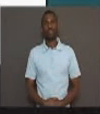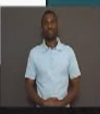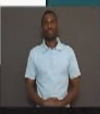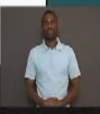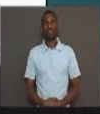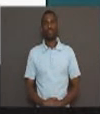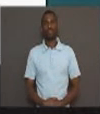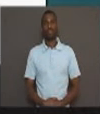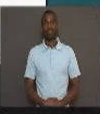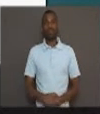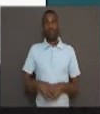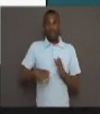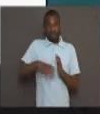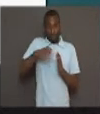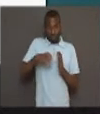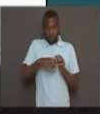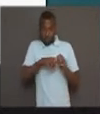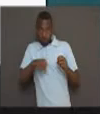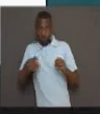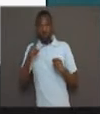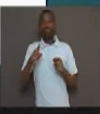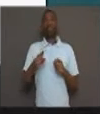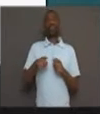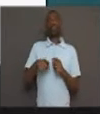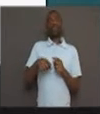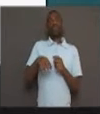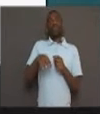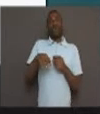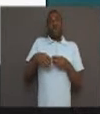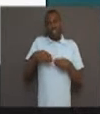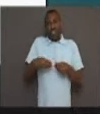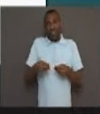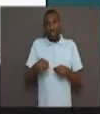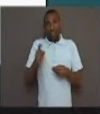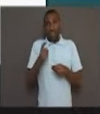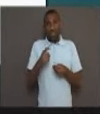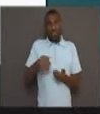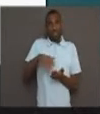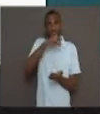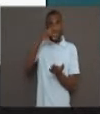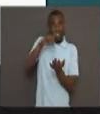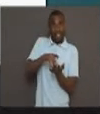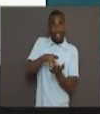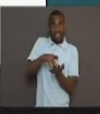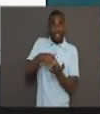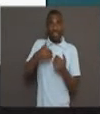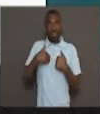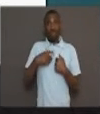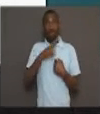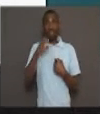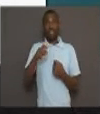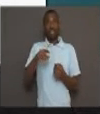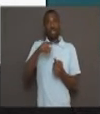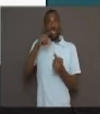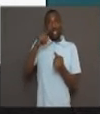An armature composed of a soft iron core and a large